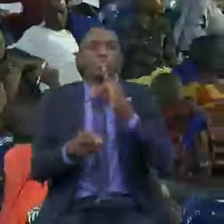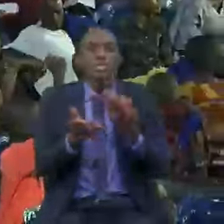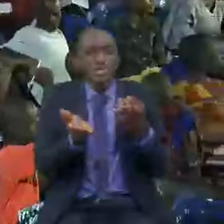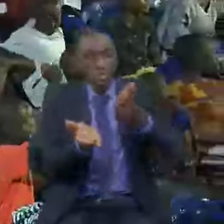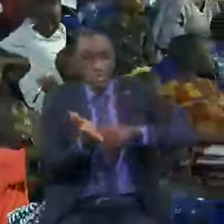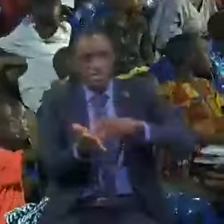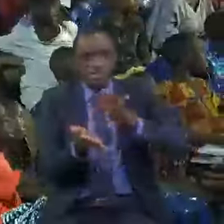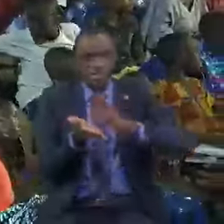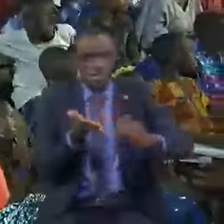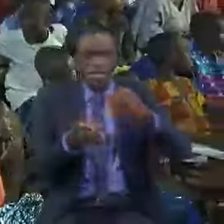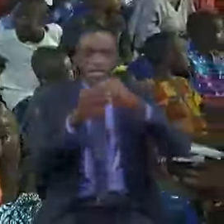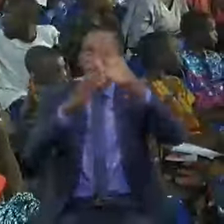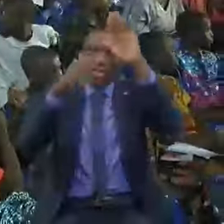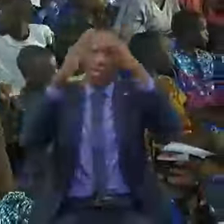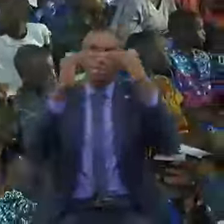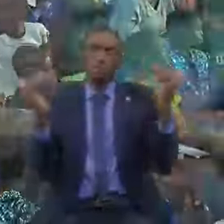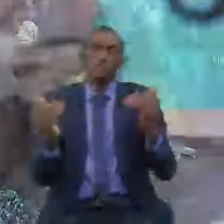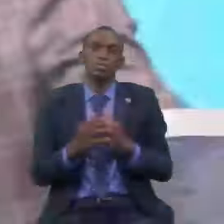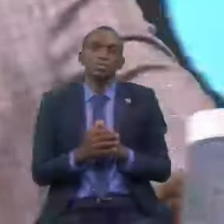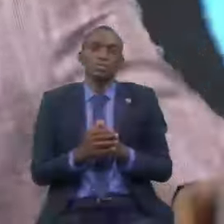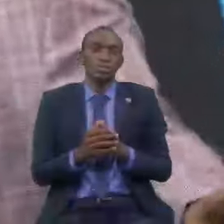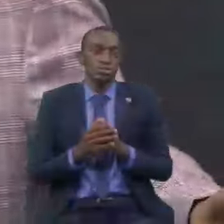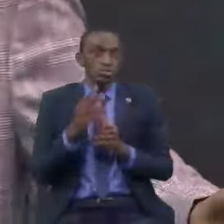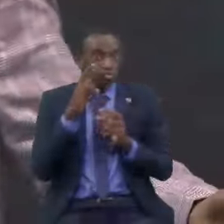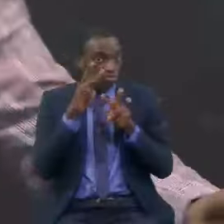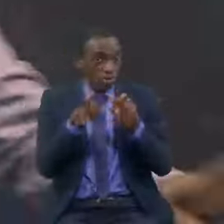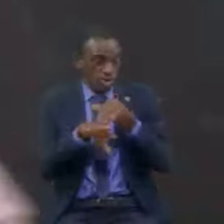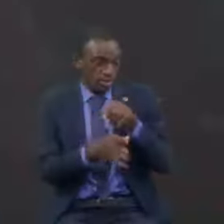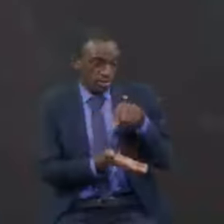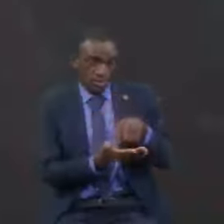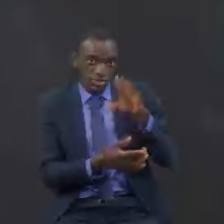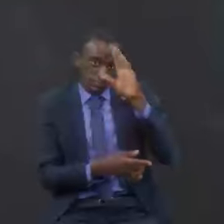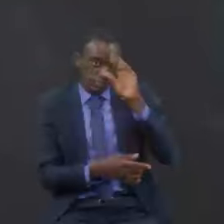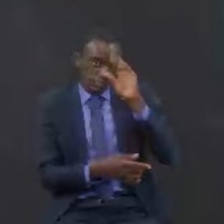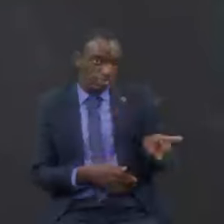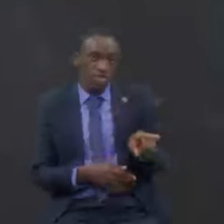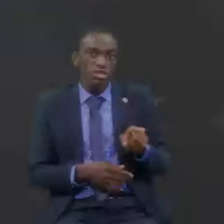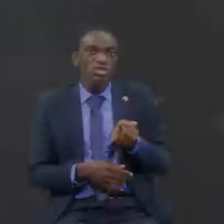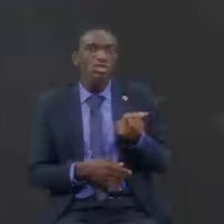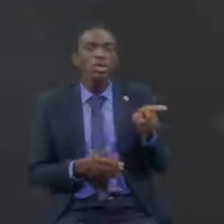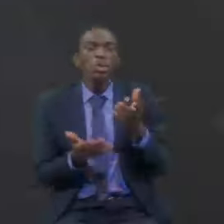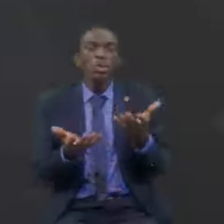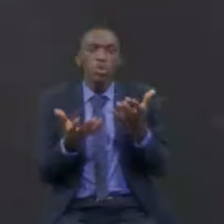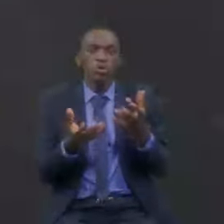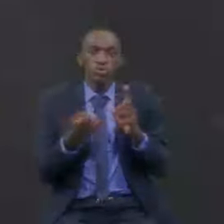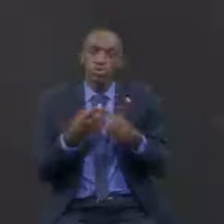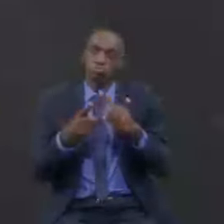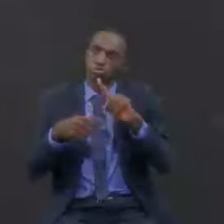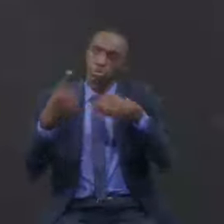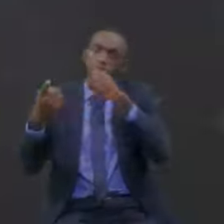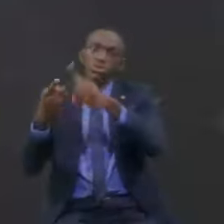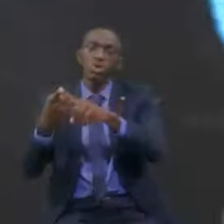Look at this fellow. He's been wanting to go to an institution for a long